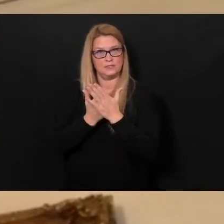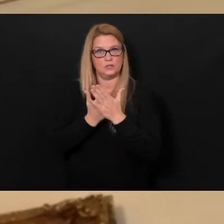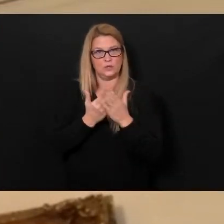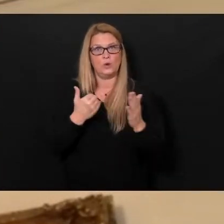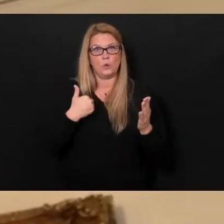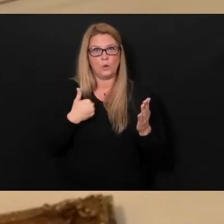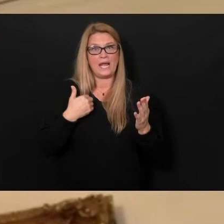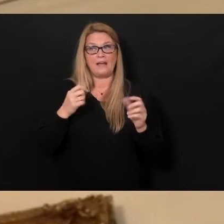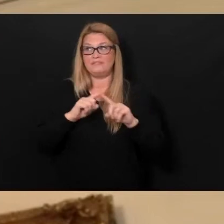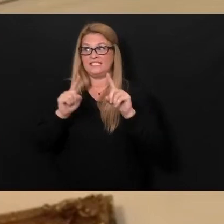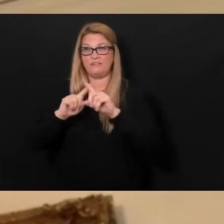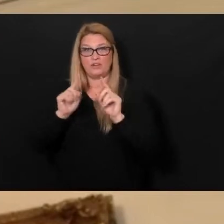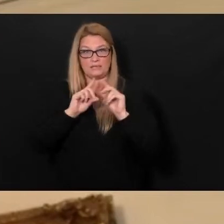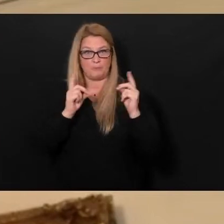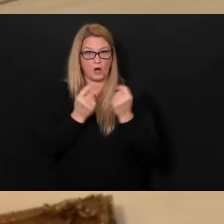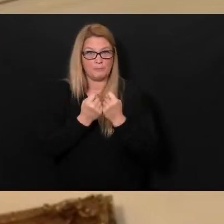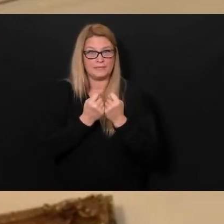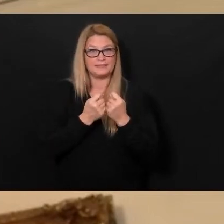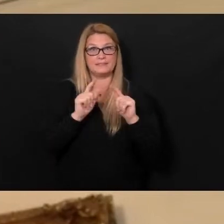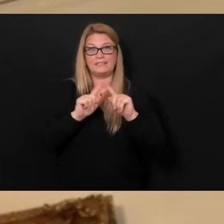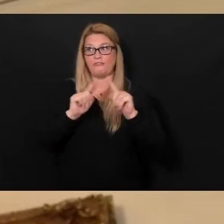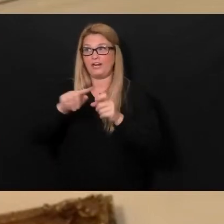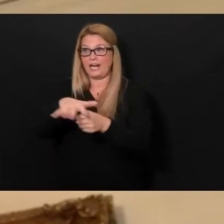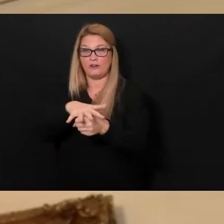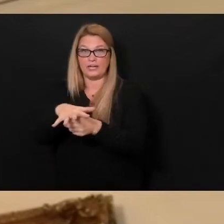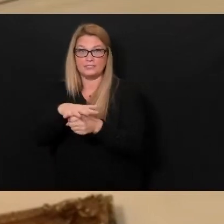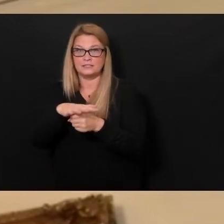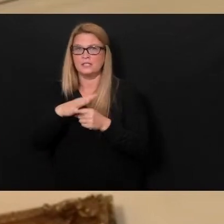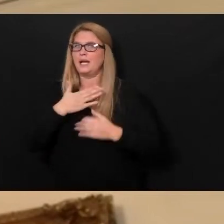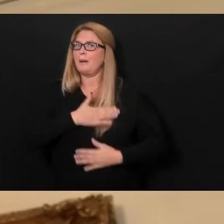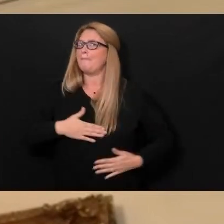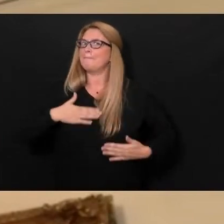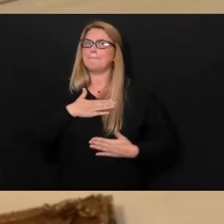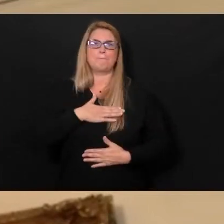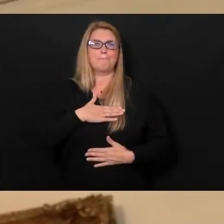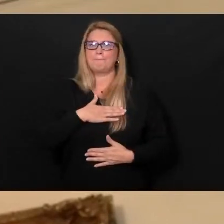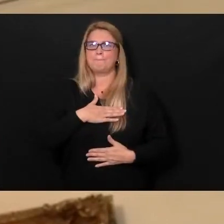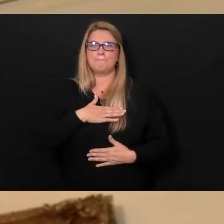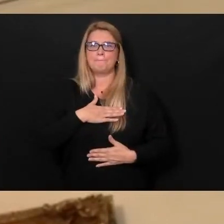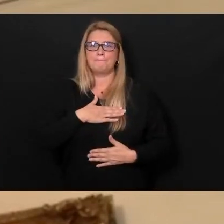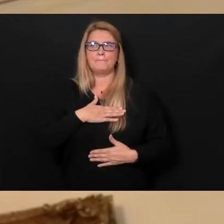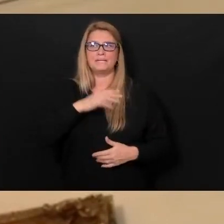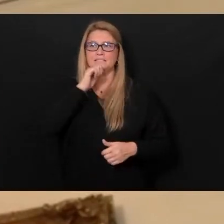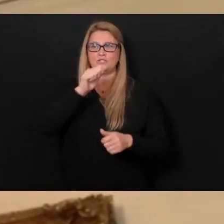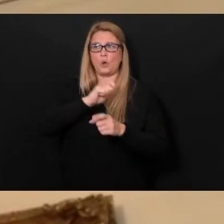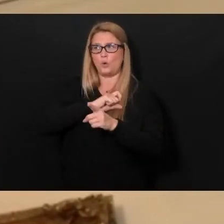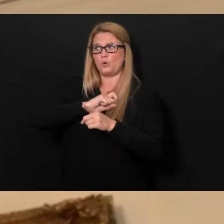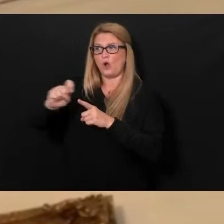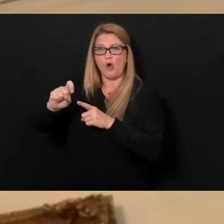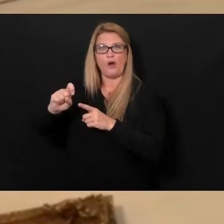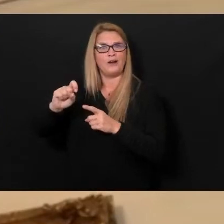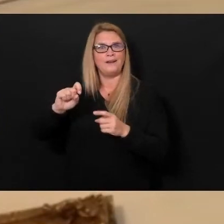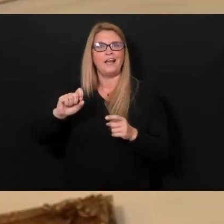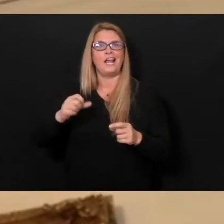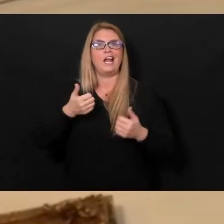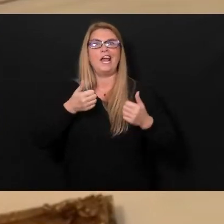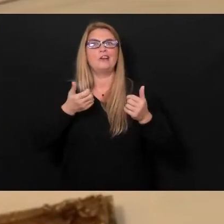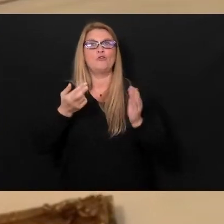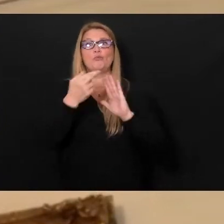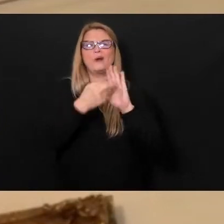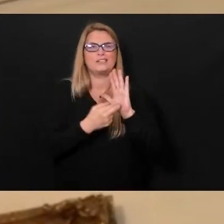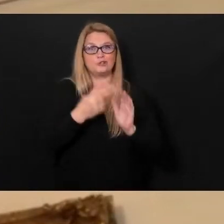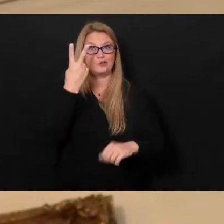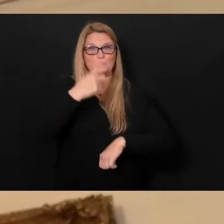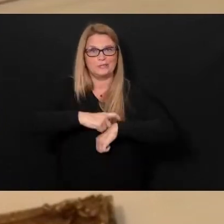gotten onto their list. Please don't call the call line or register again. You will keep